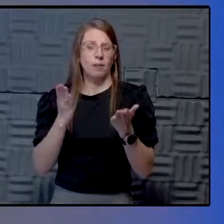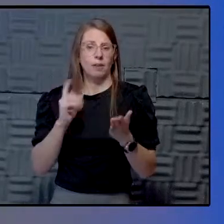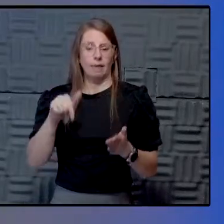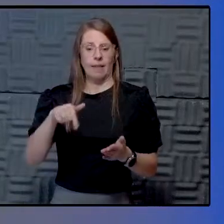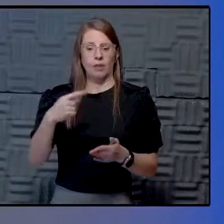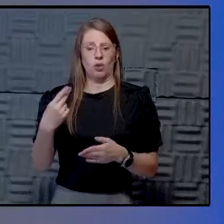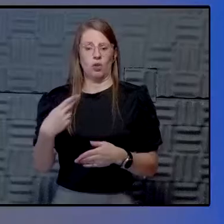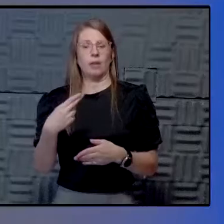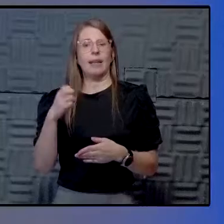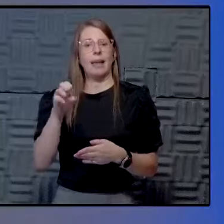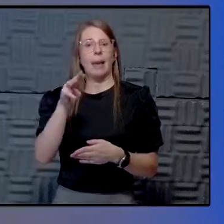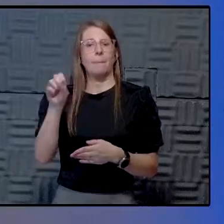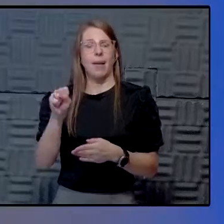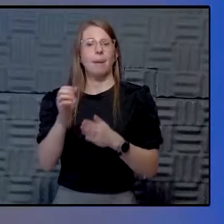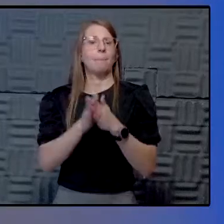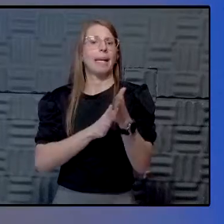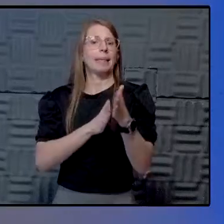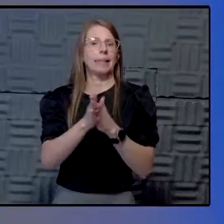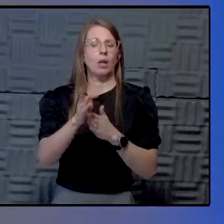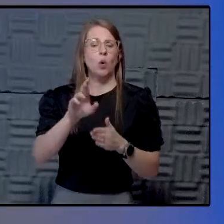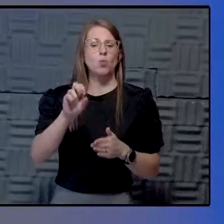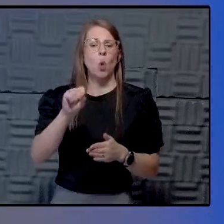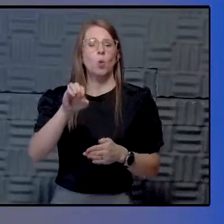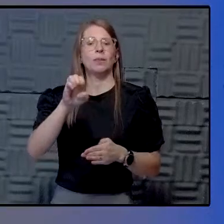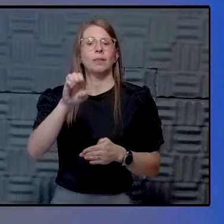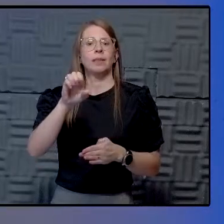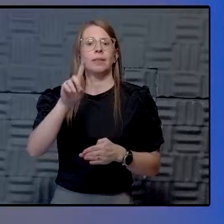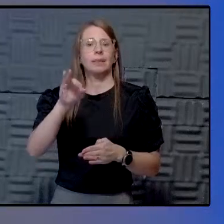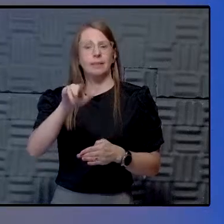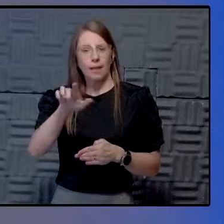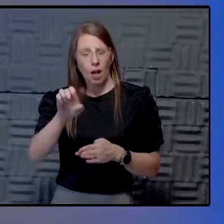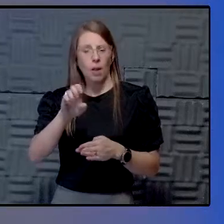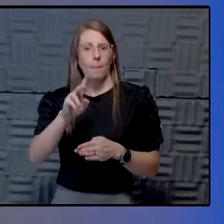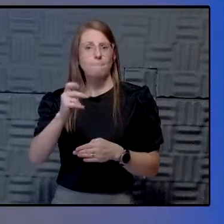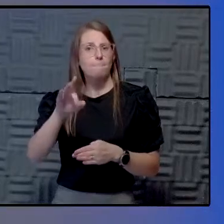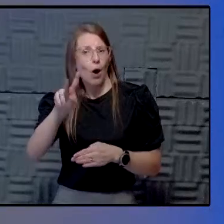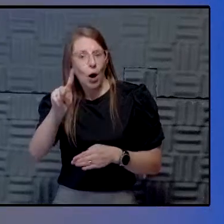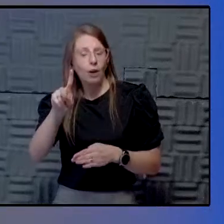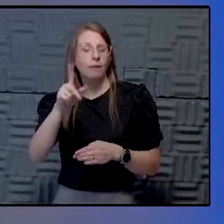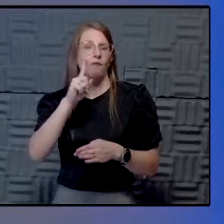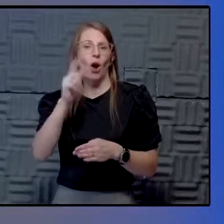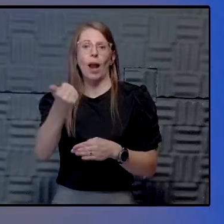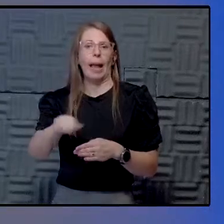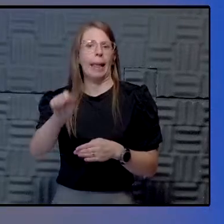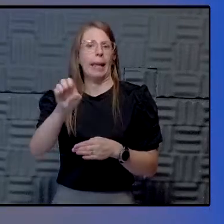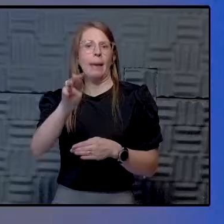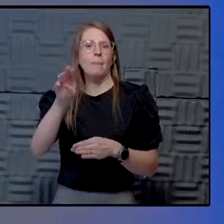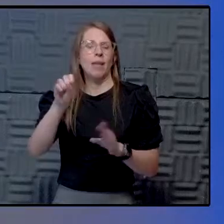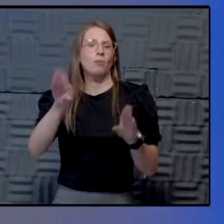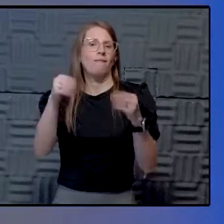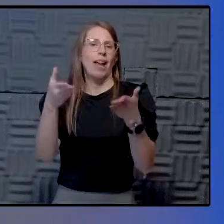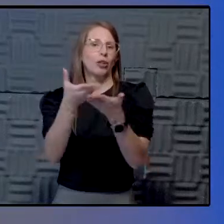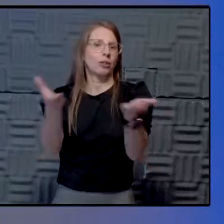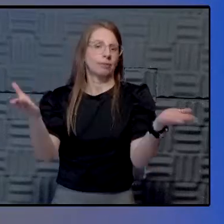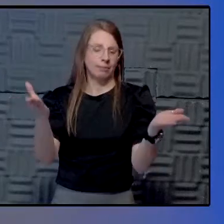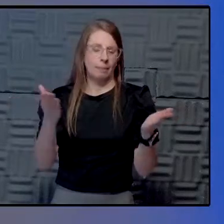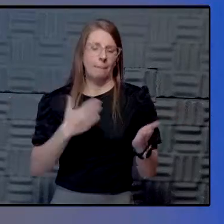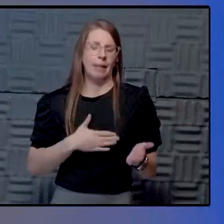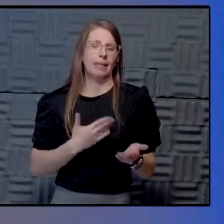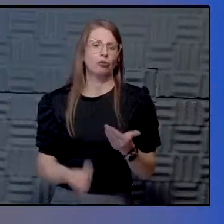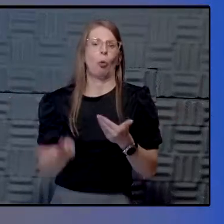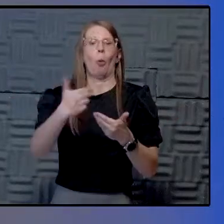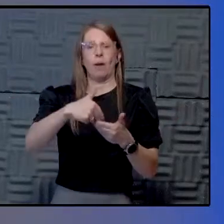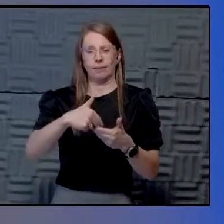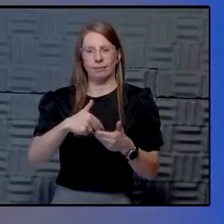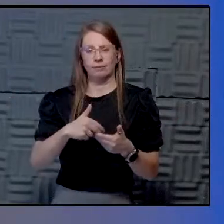health system's hosting an EMS picnic over at Rosedale Park for all EMS providers in the greater Kansas City area. So please stop by, and we'd